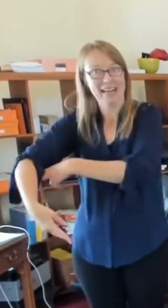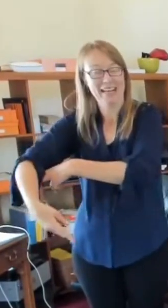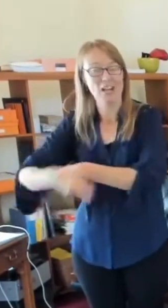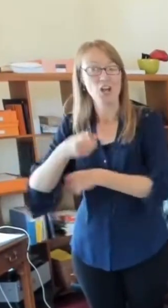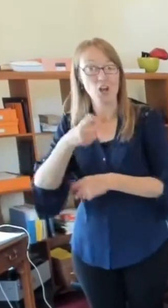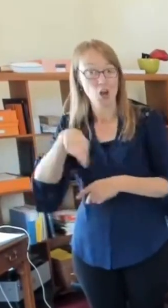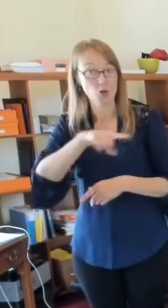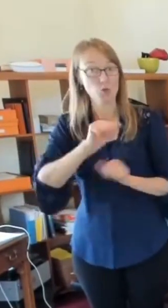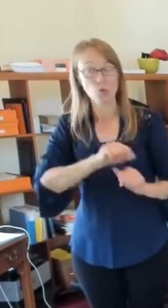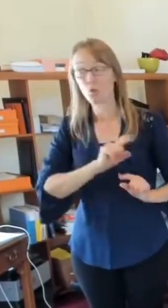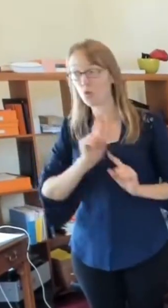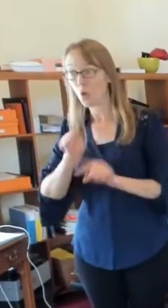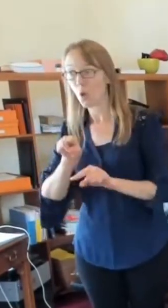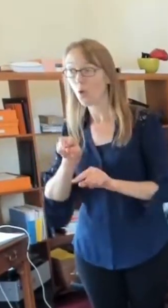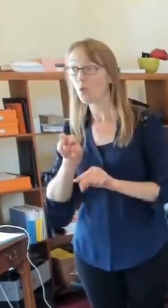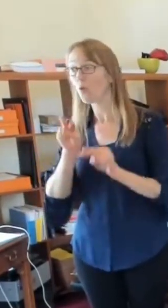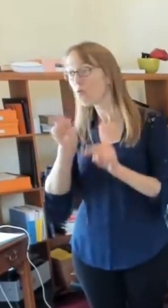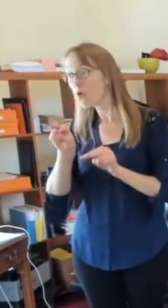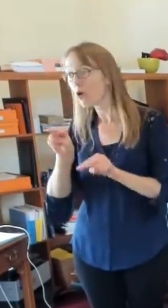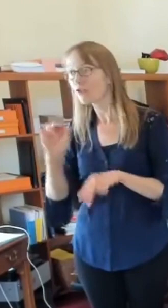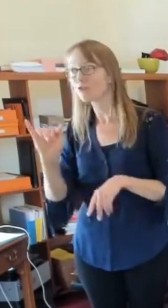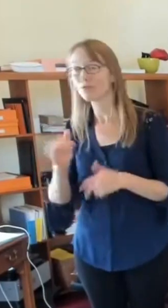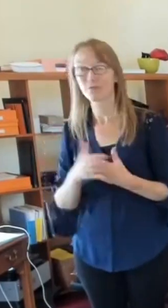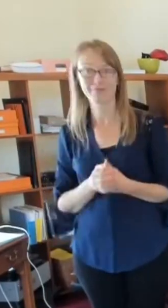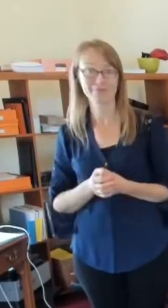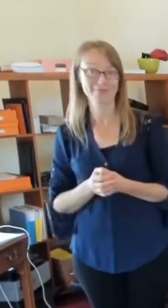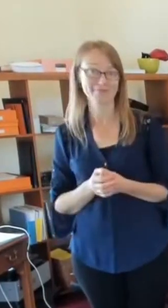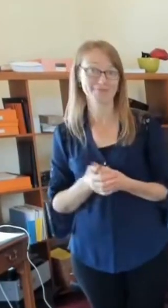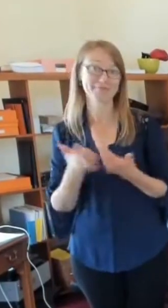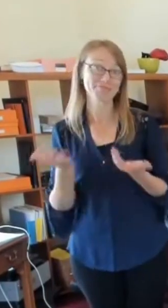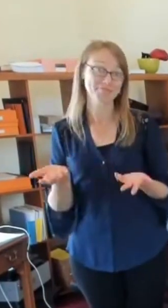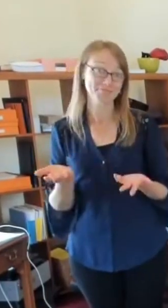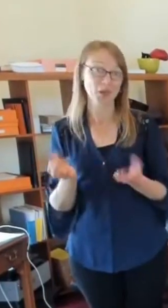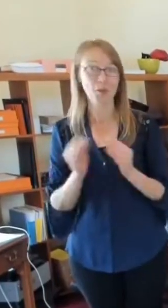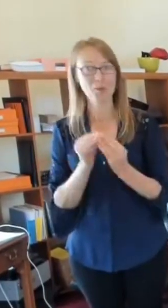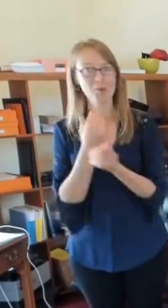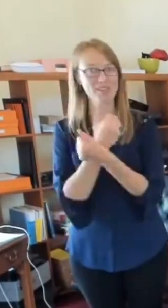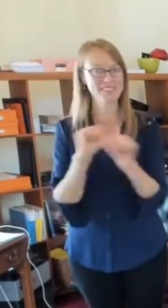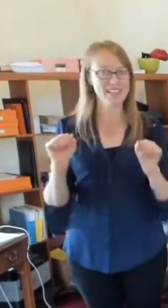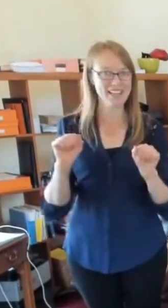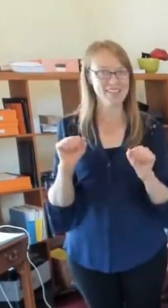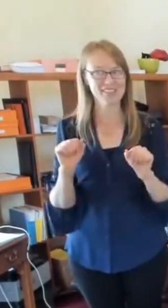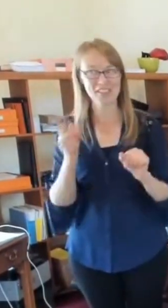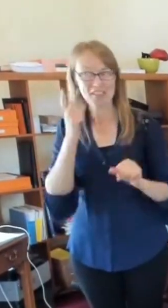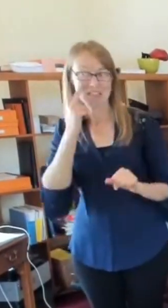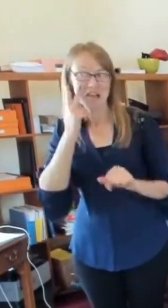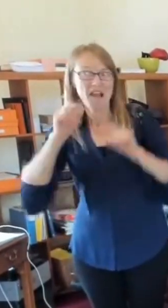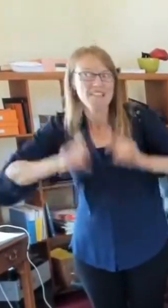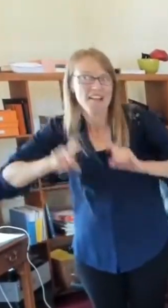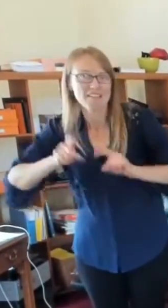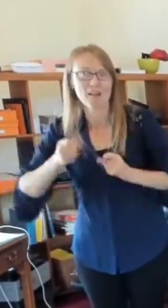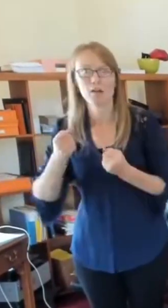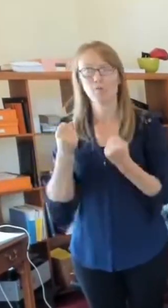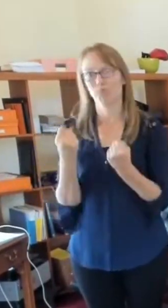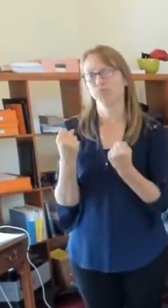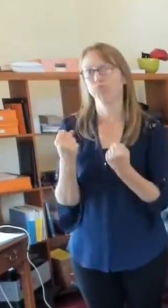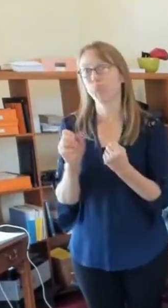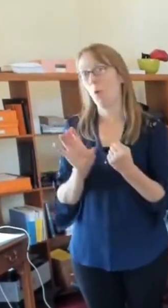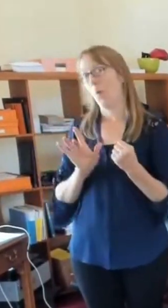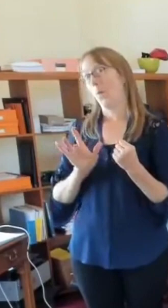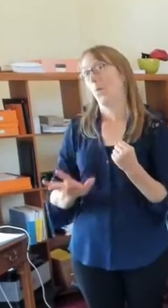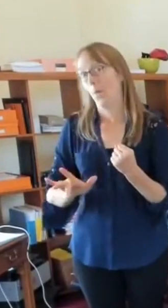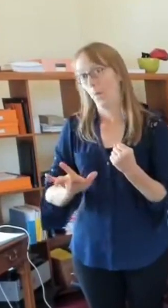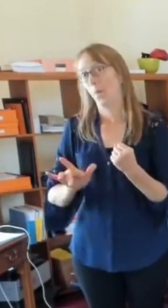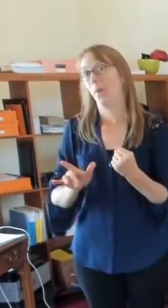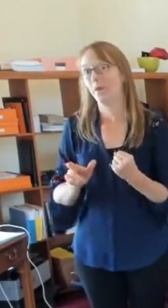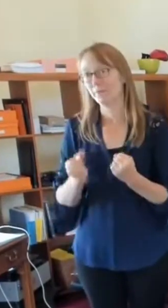a much safer way to try to, you know, see how fast your car can go than it is to do that on our downtown